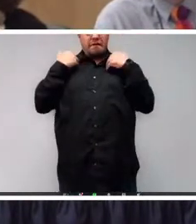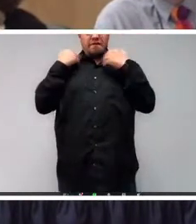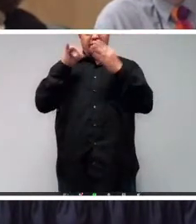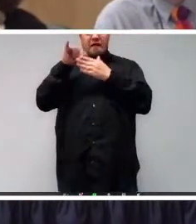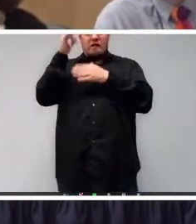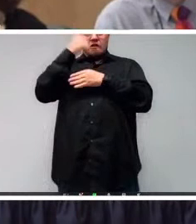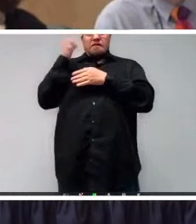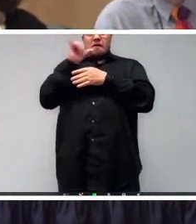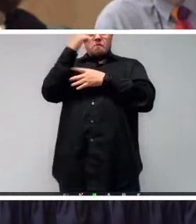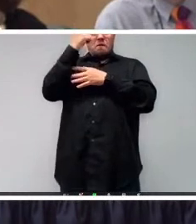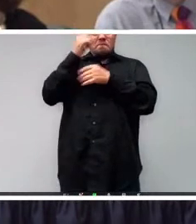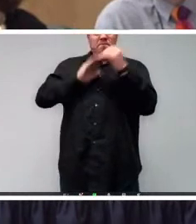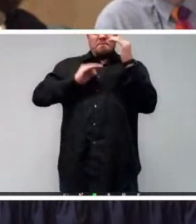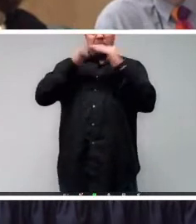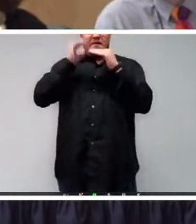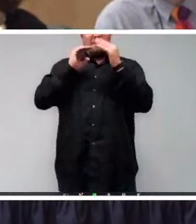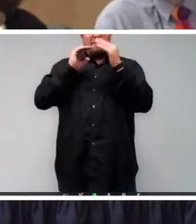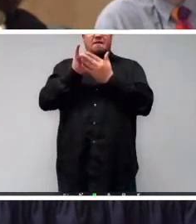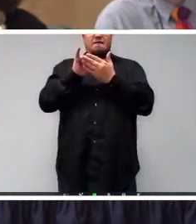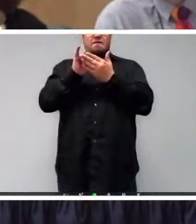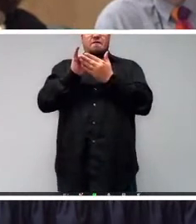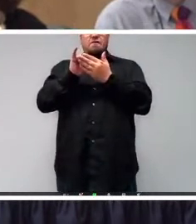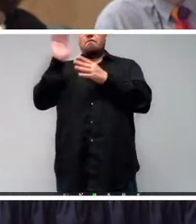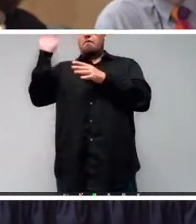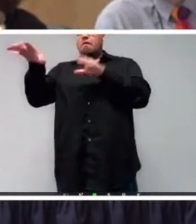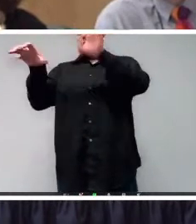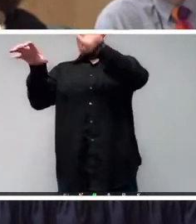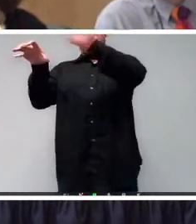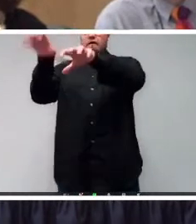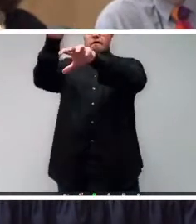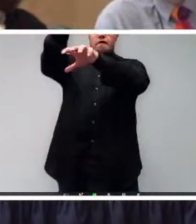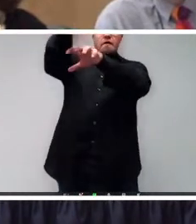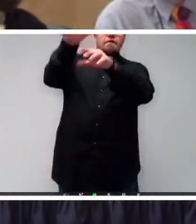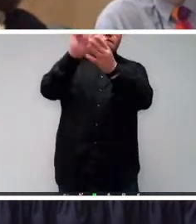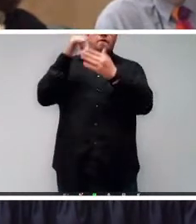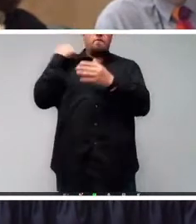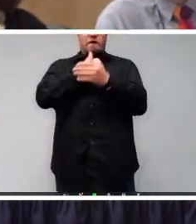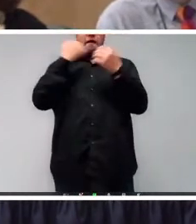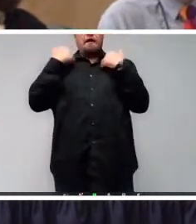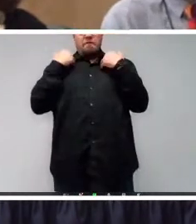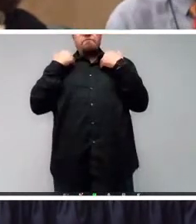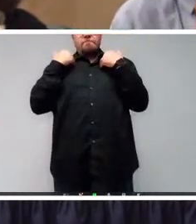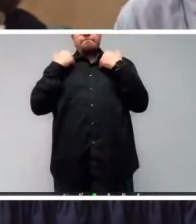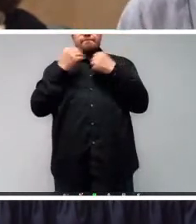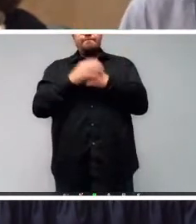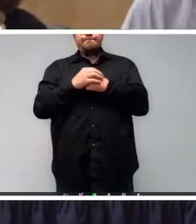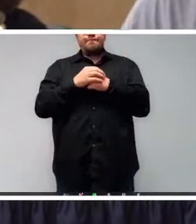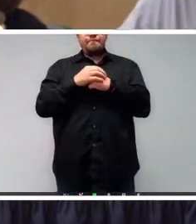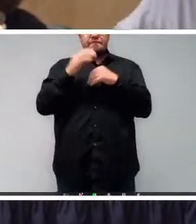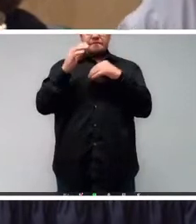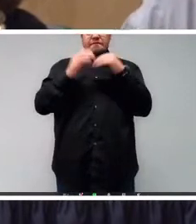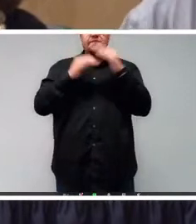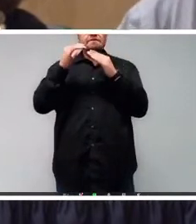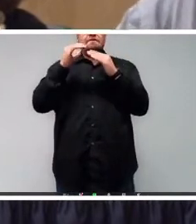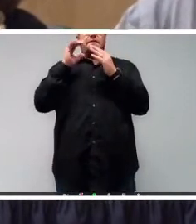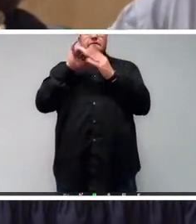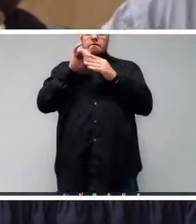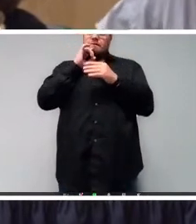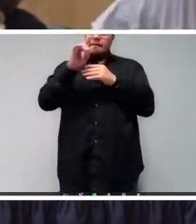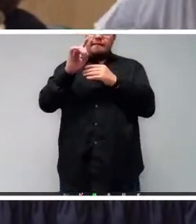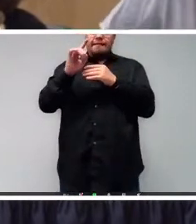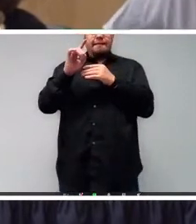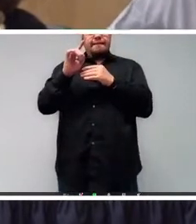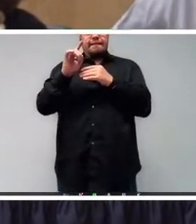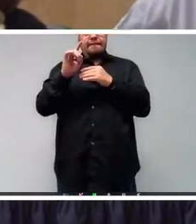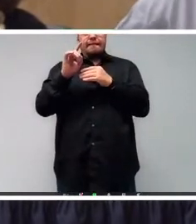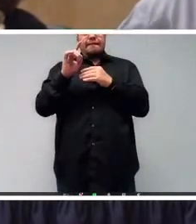structure, it was a few structures that we had to integrate as we built out. And the build out, the real deal was